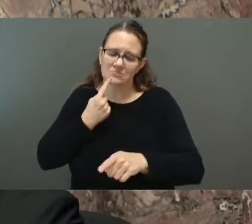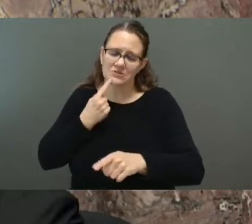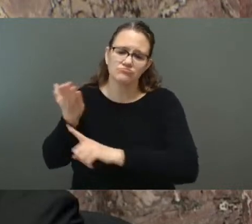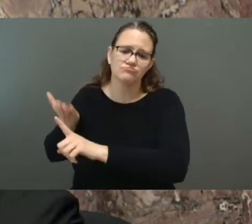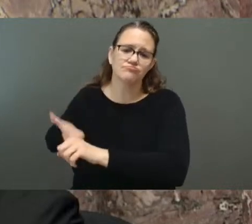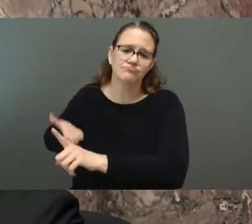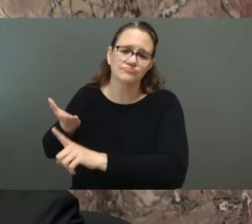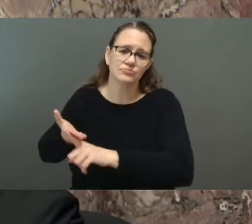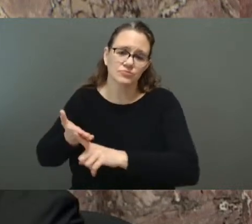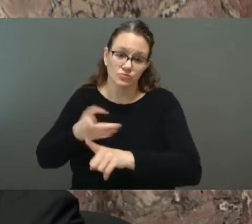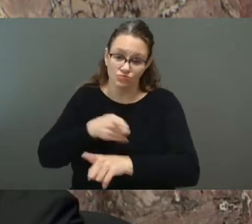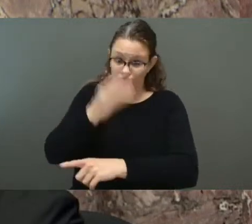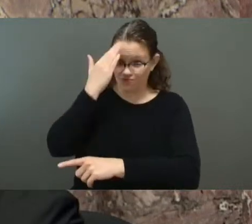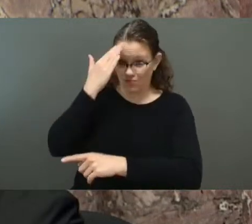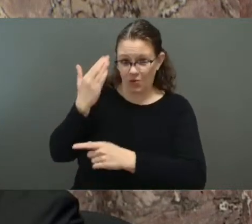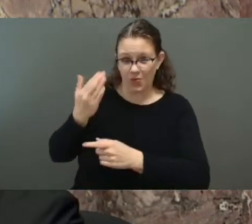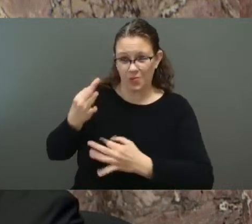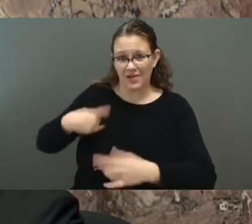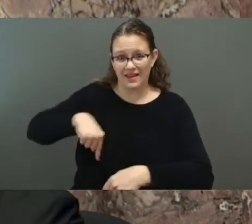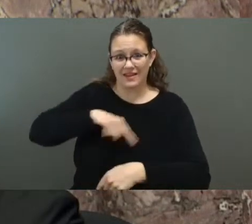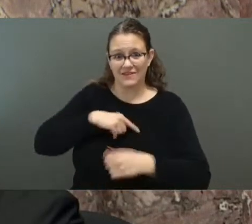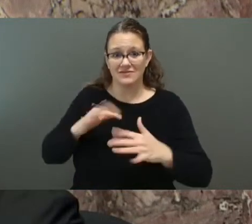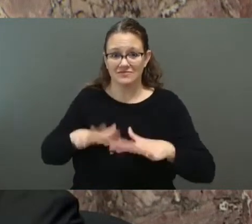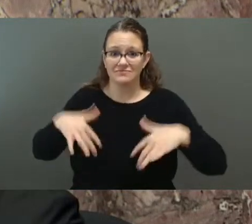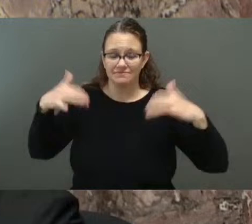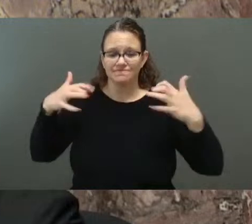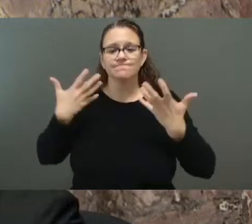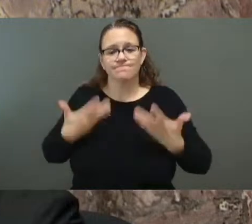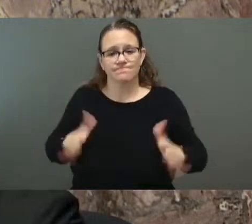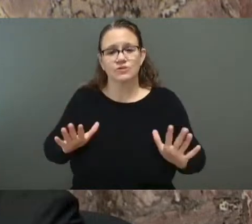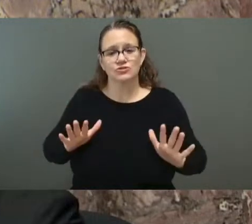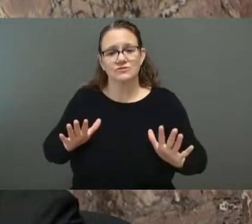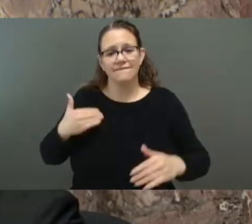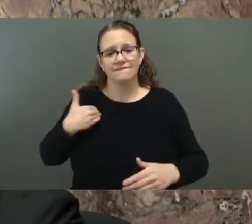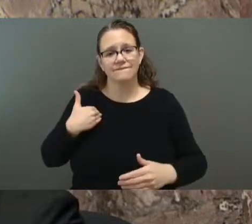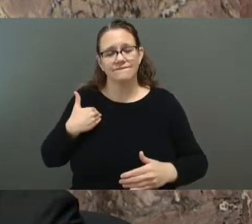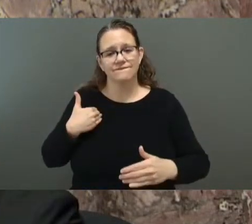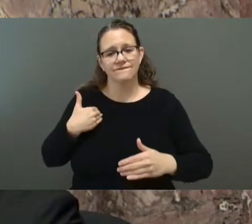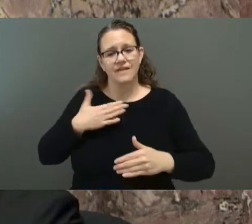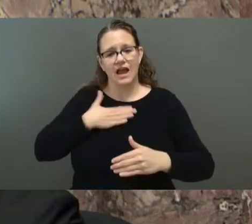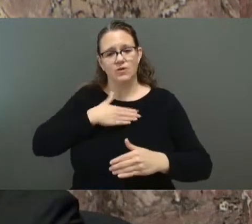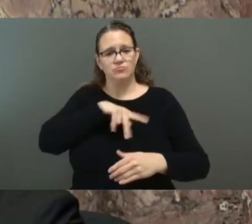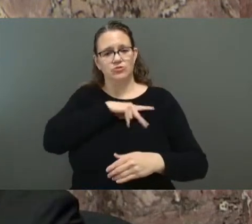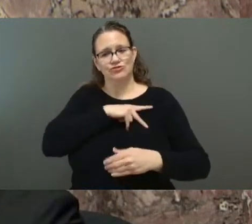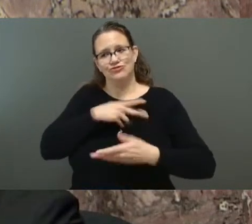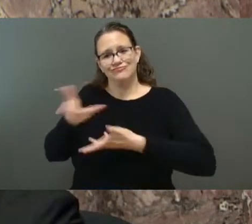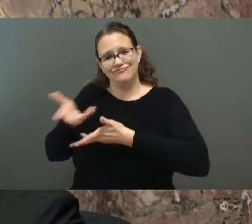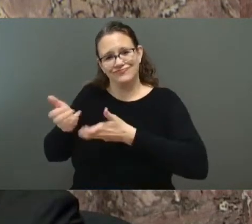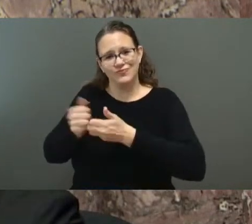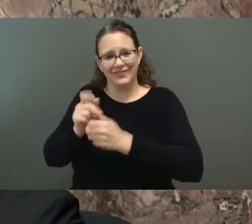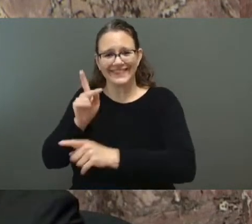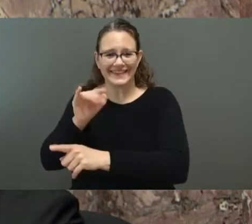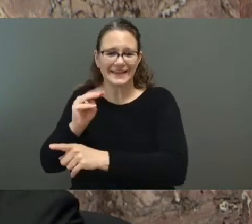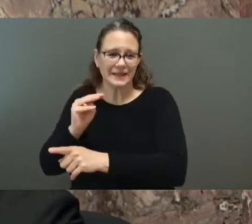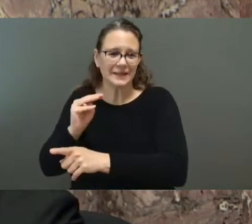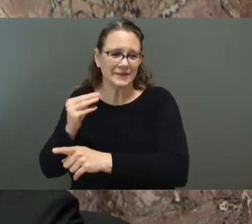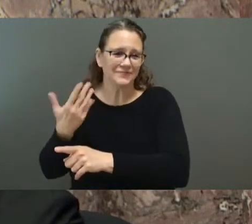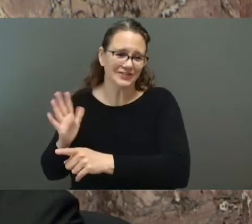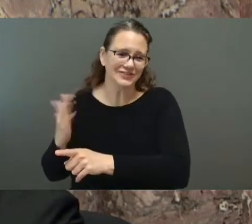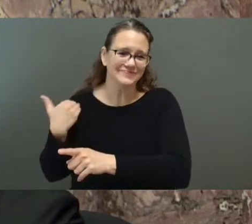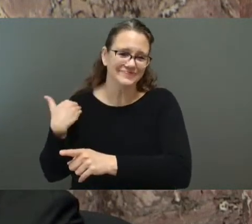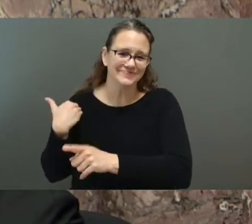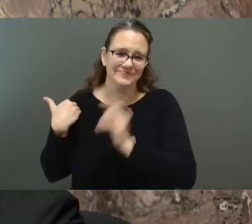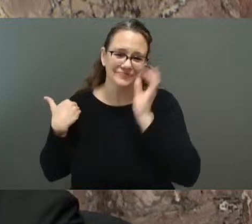House had personal experiences with her, dealings with her. And she was so warm